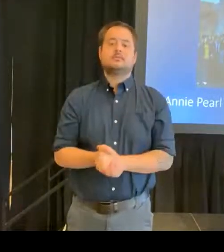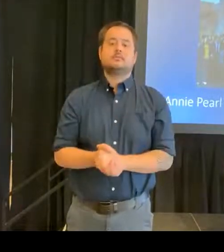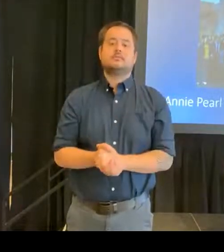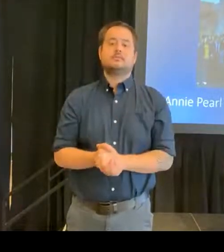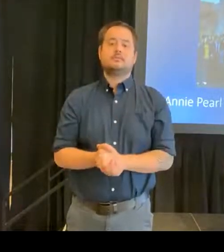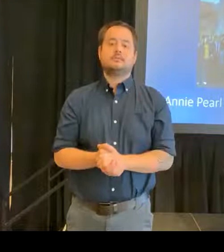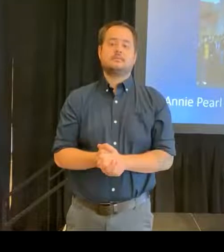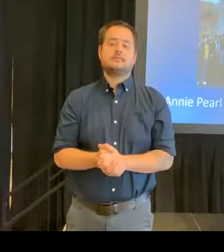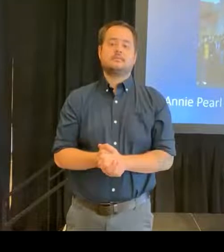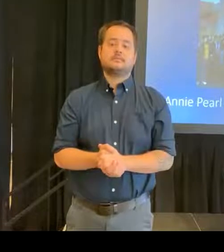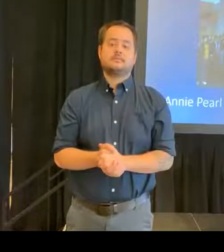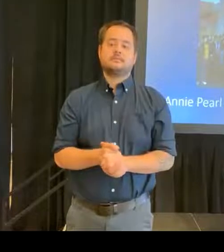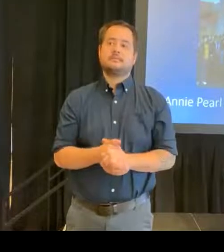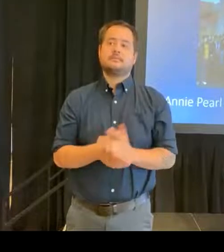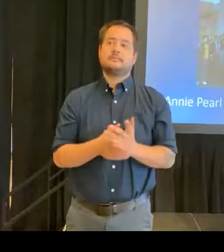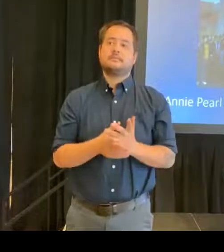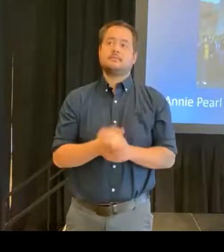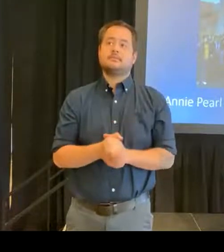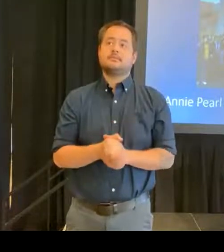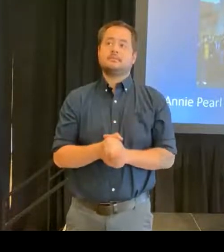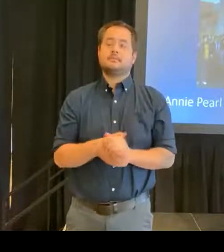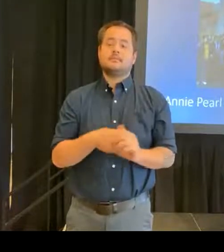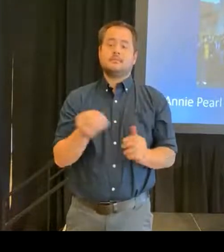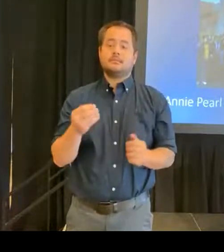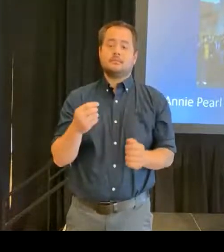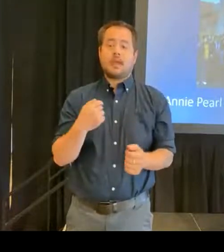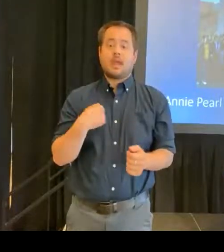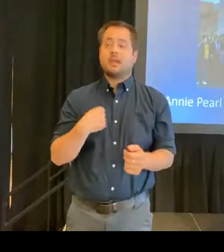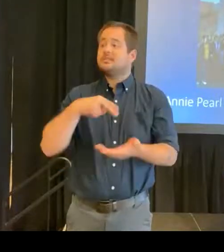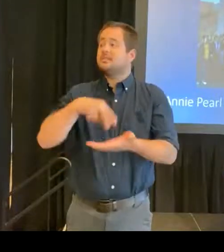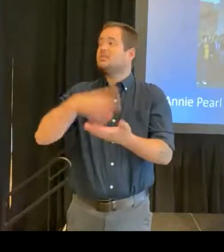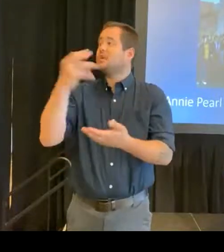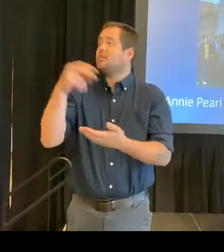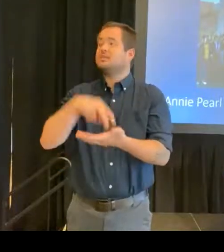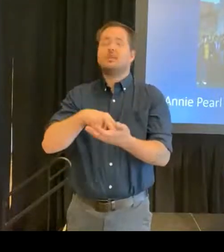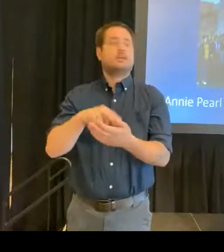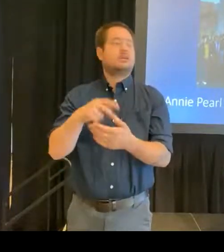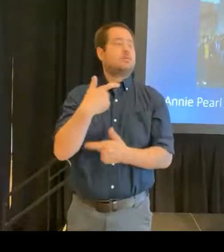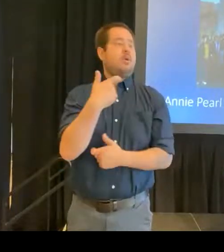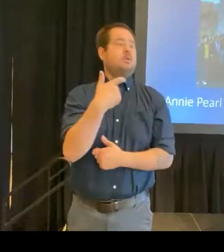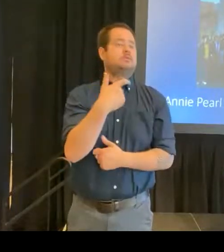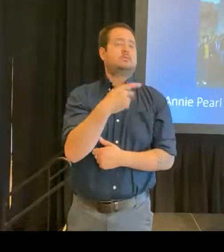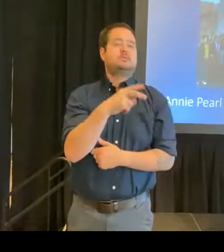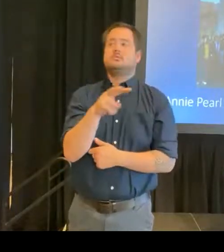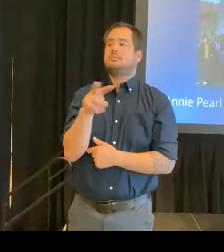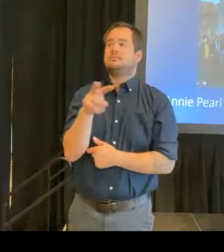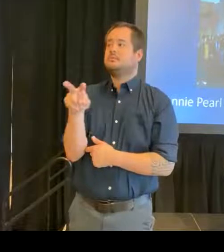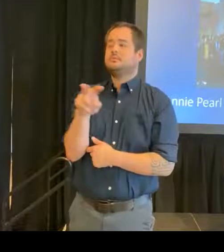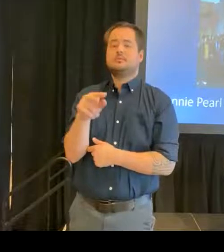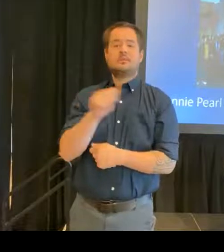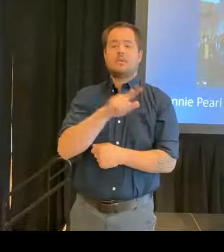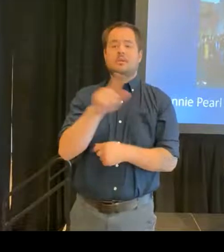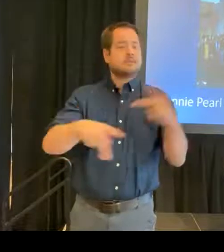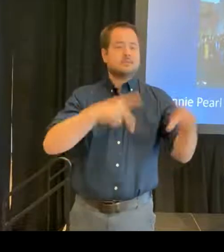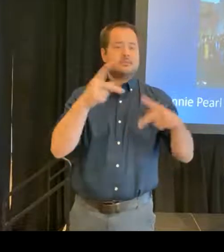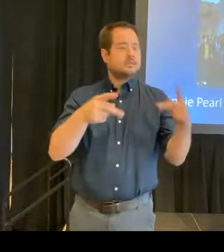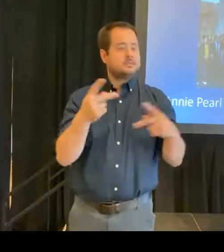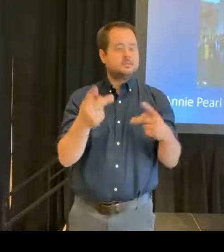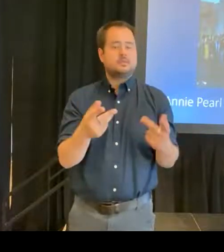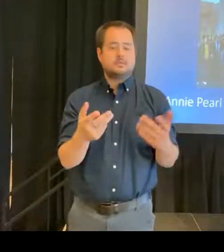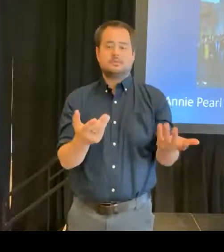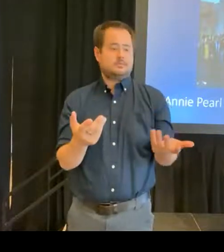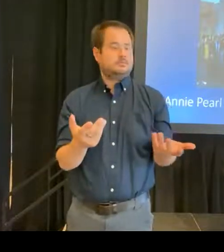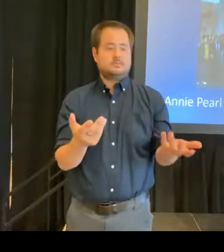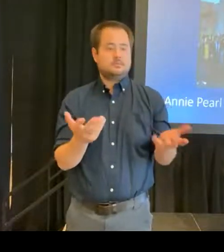And I just stood outside and watched these people do what they did.